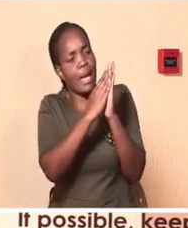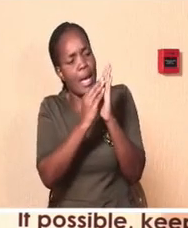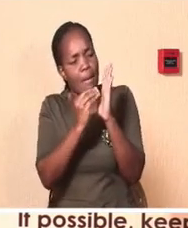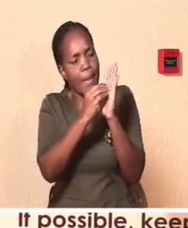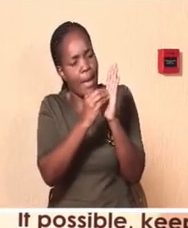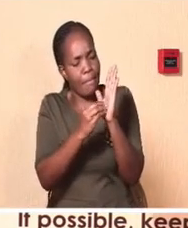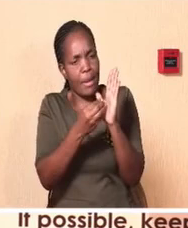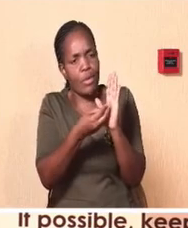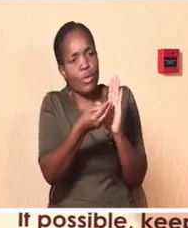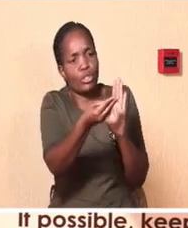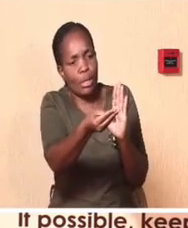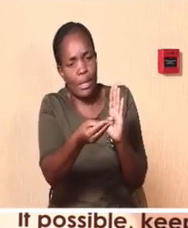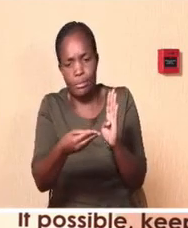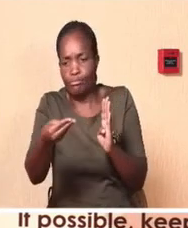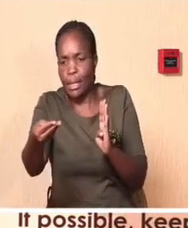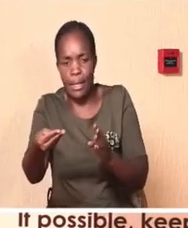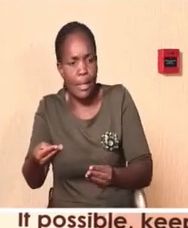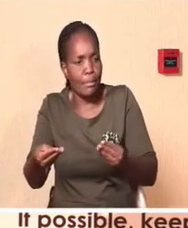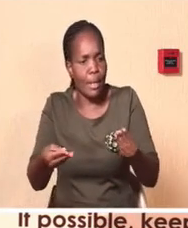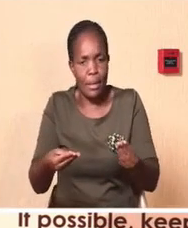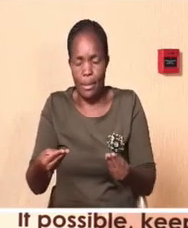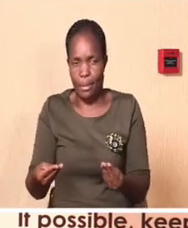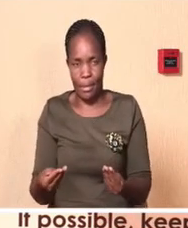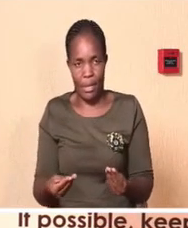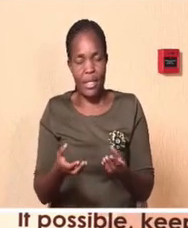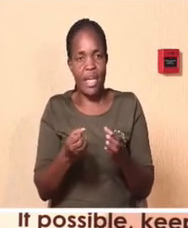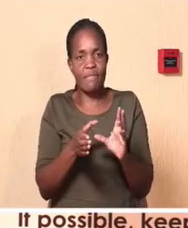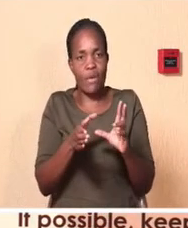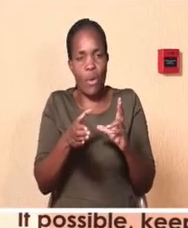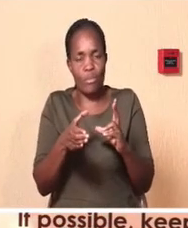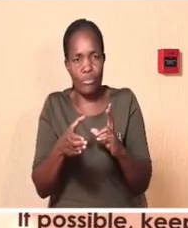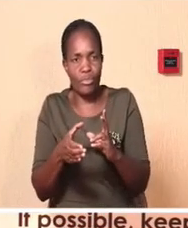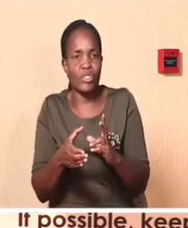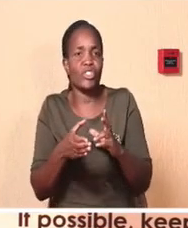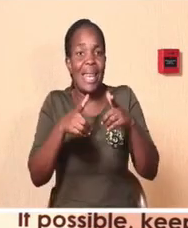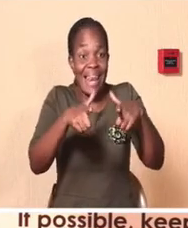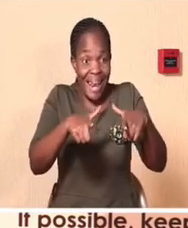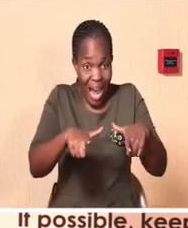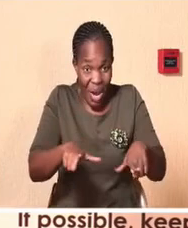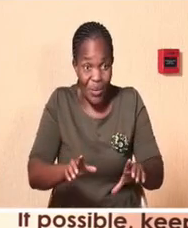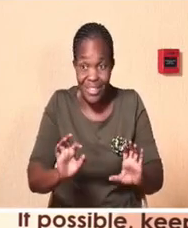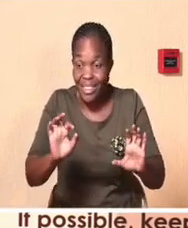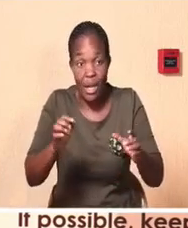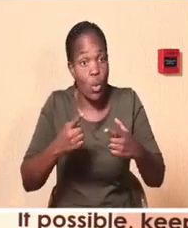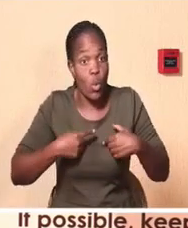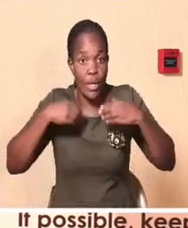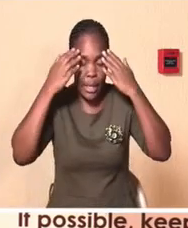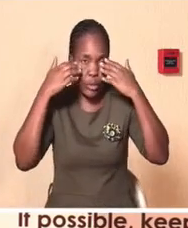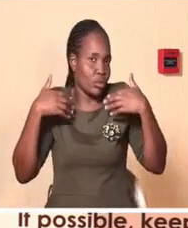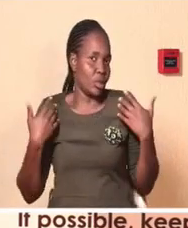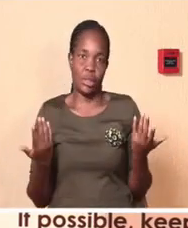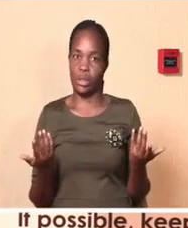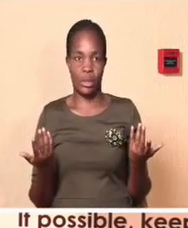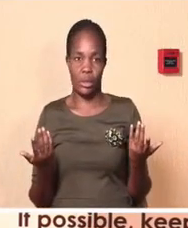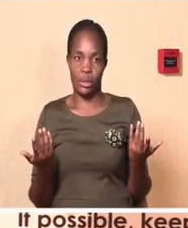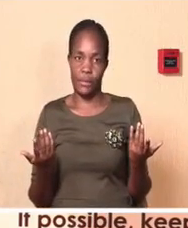are, use this information. They have community slangs, community language, which we don't know.